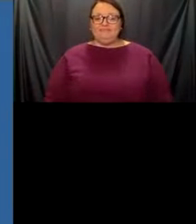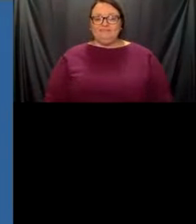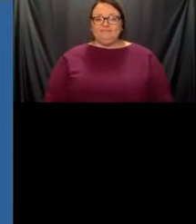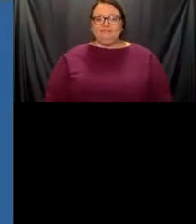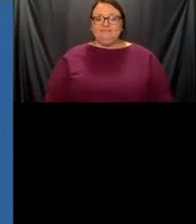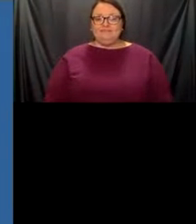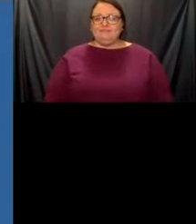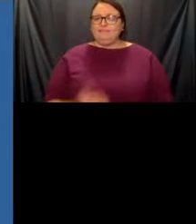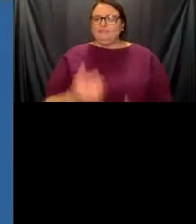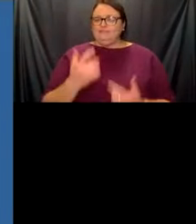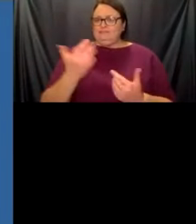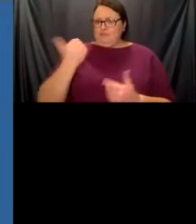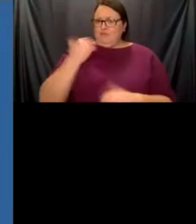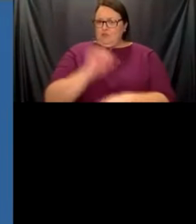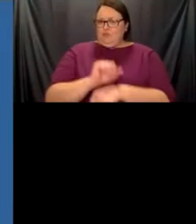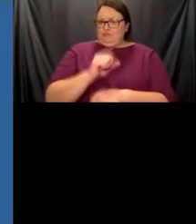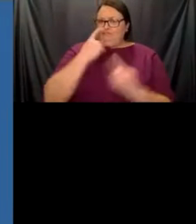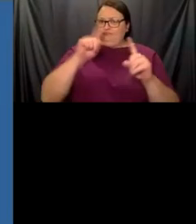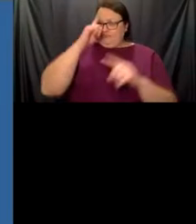It worked for me earlier today.